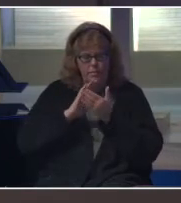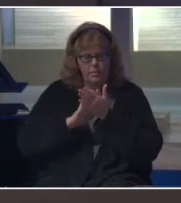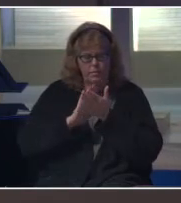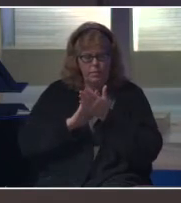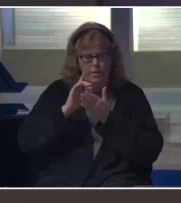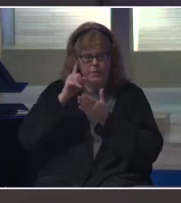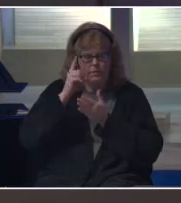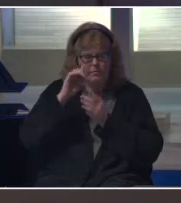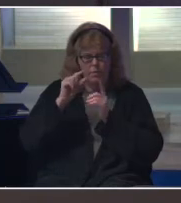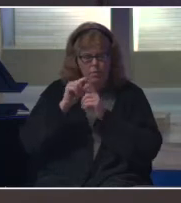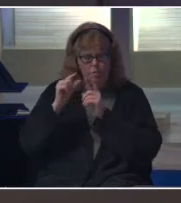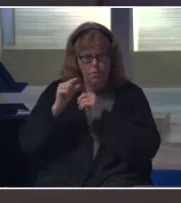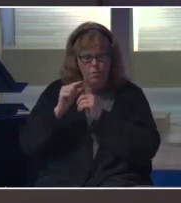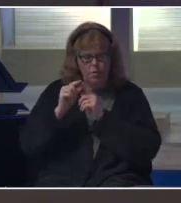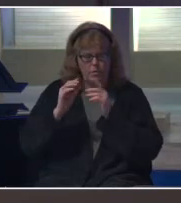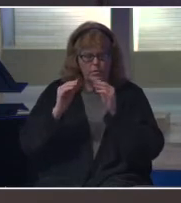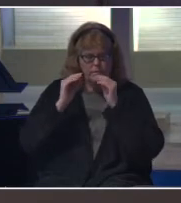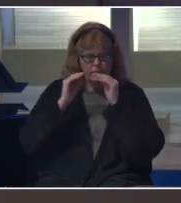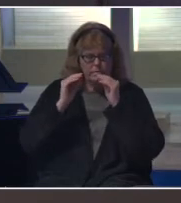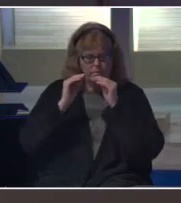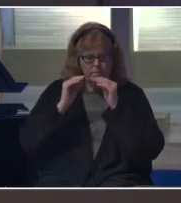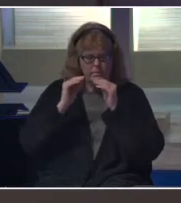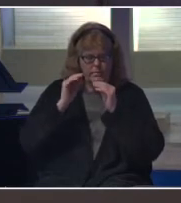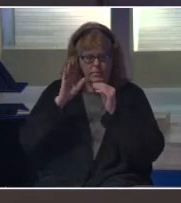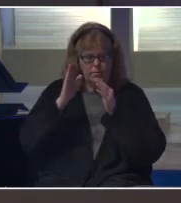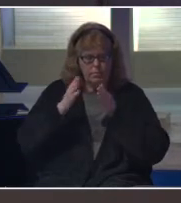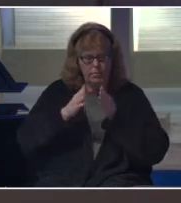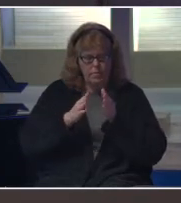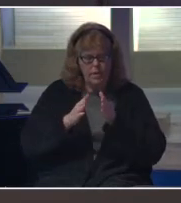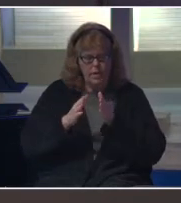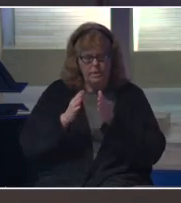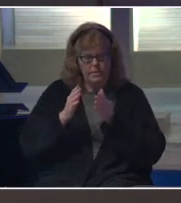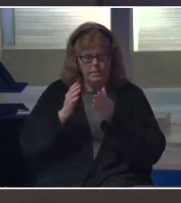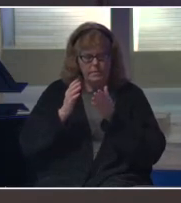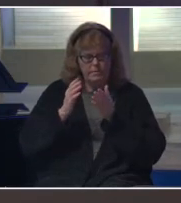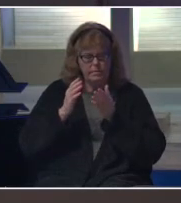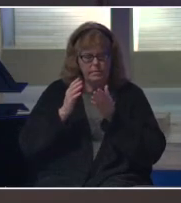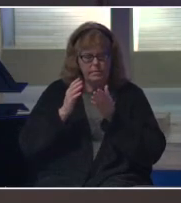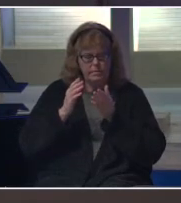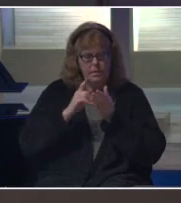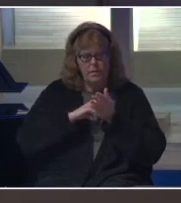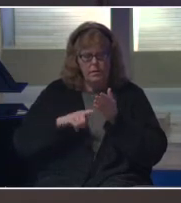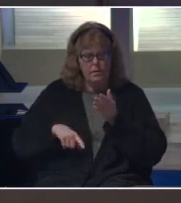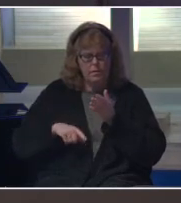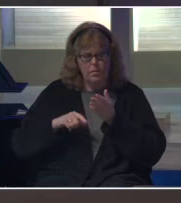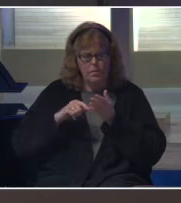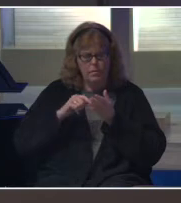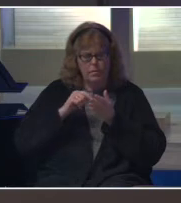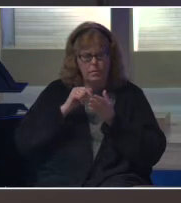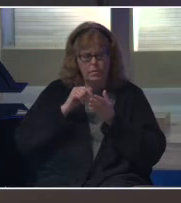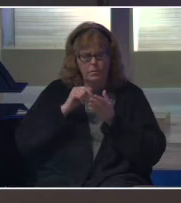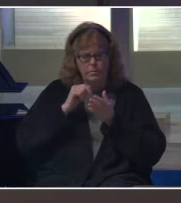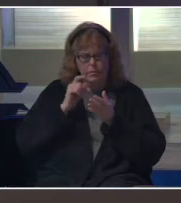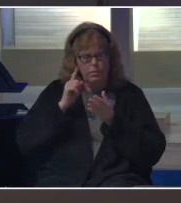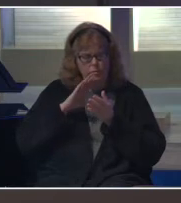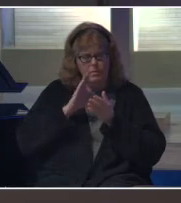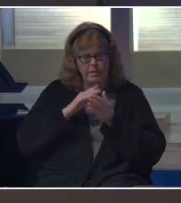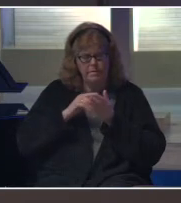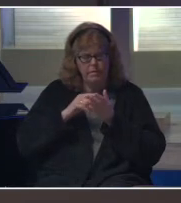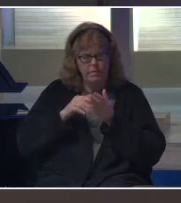for your word, which instructs us in your ways. And Lord, doesn't cover the warts and